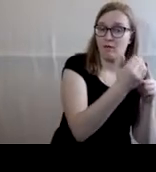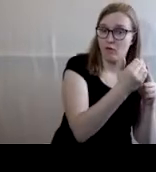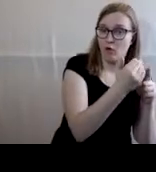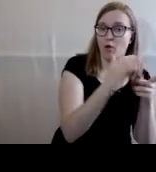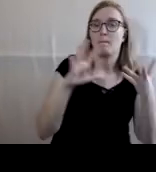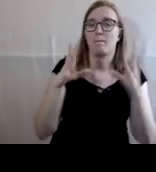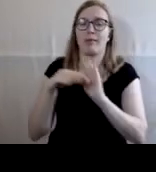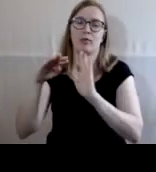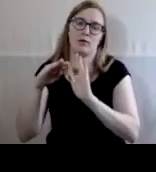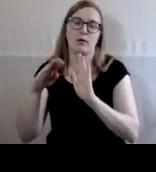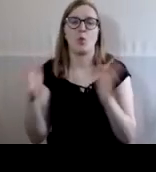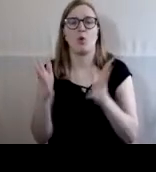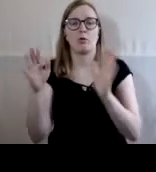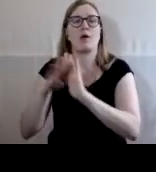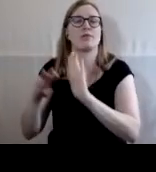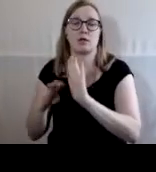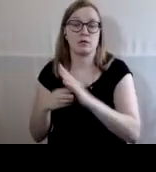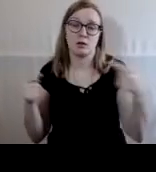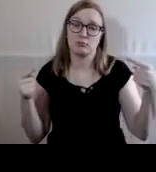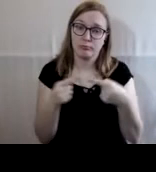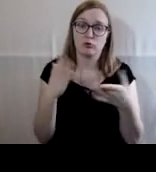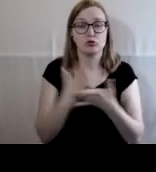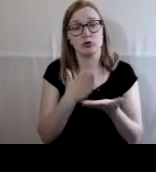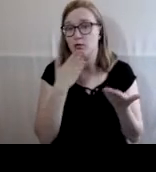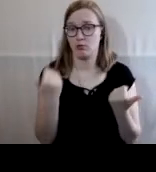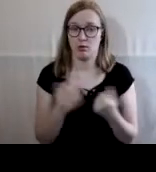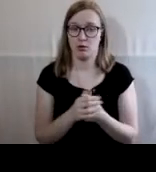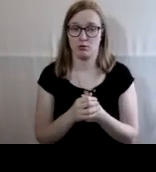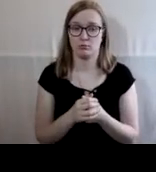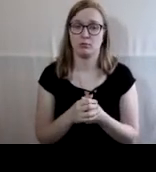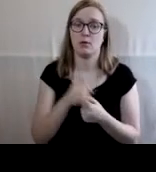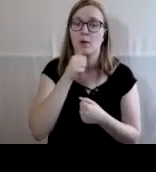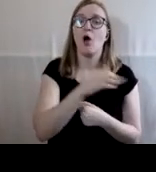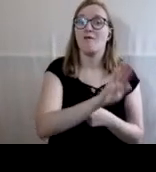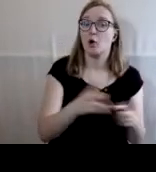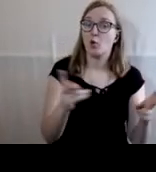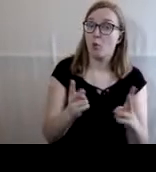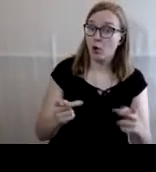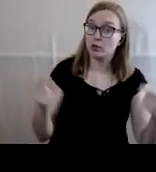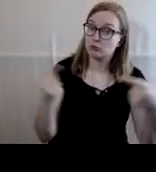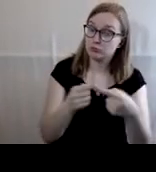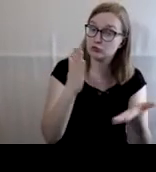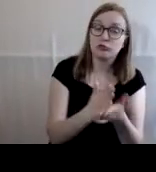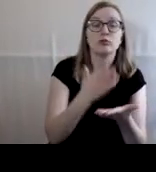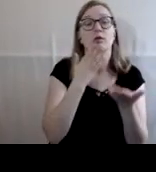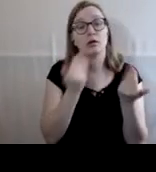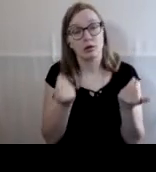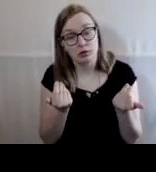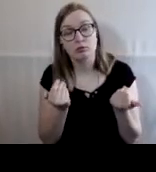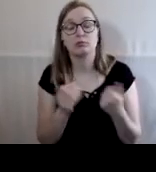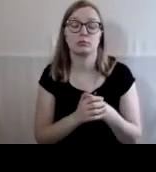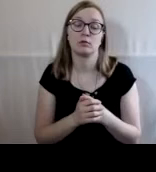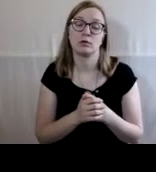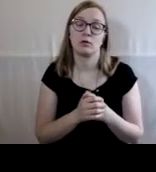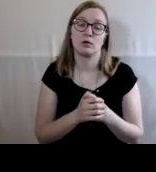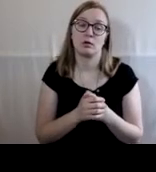equity. I'm just choosing some examples. Does it meet the needs of students it is intended? Is this right for